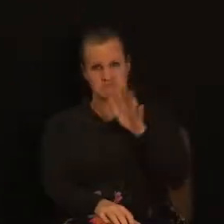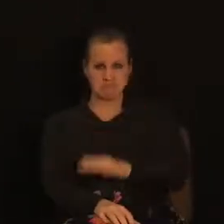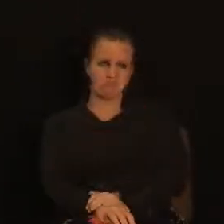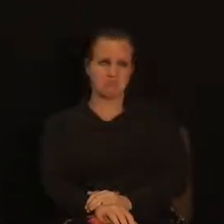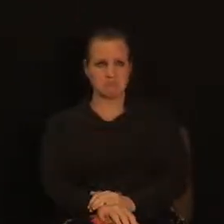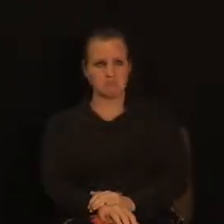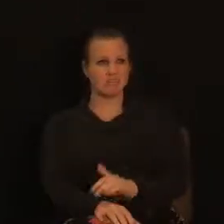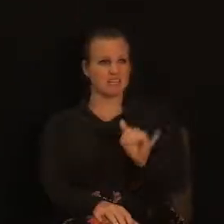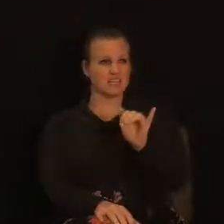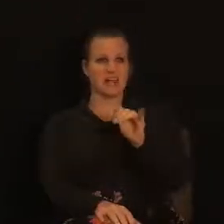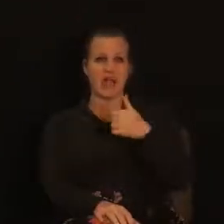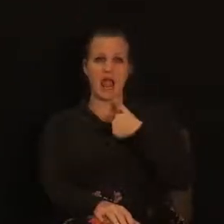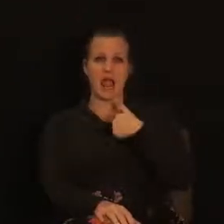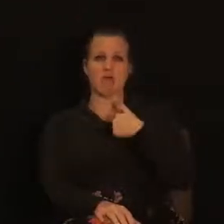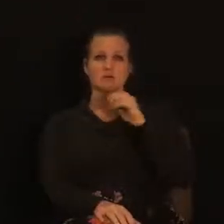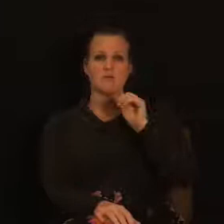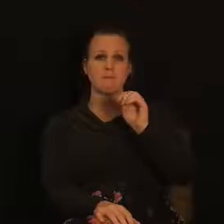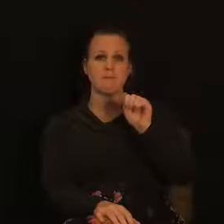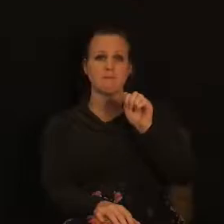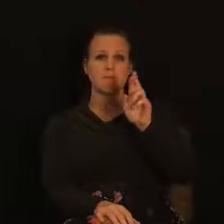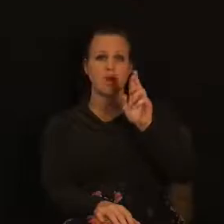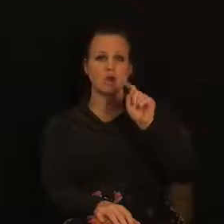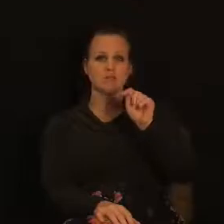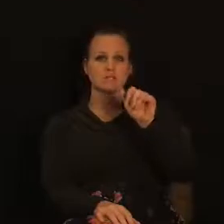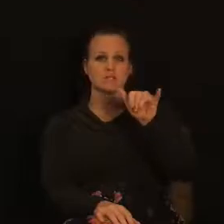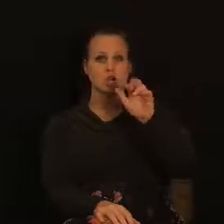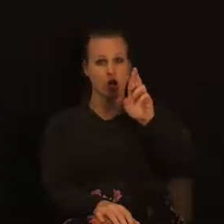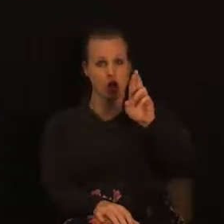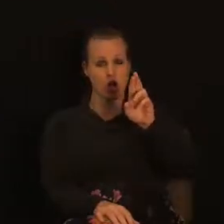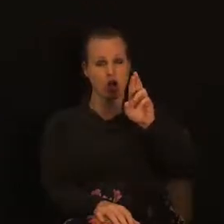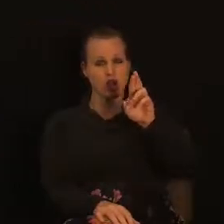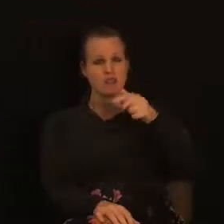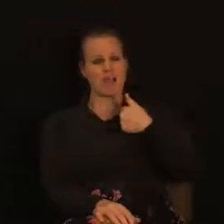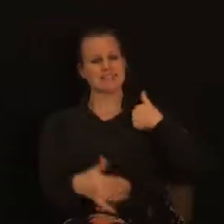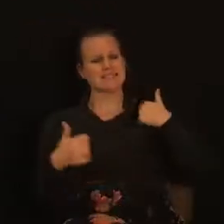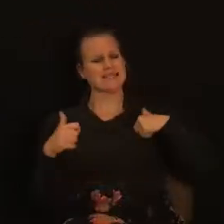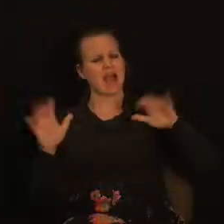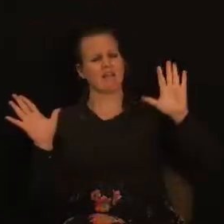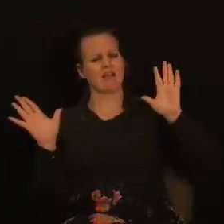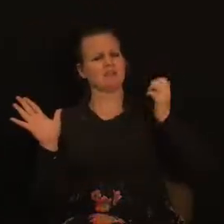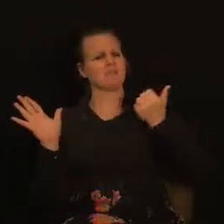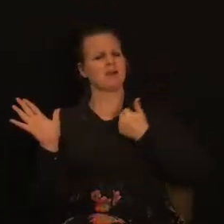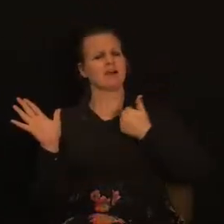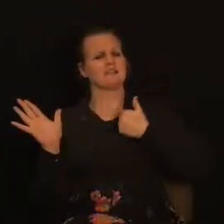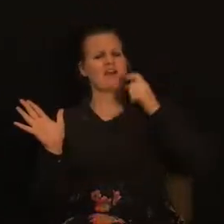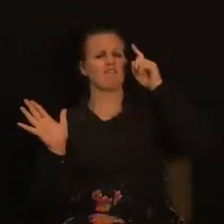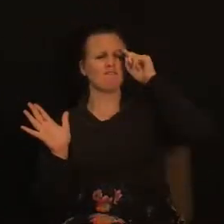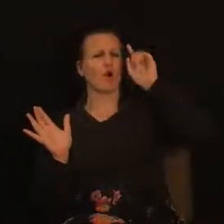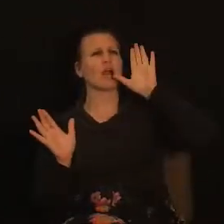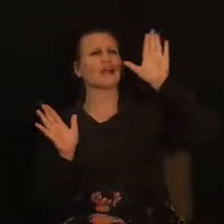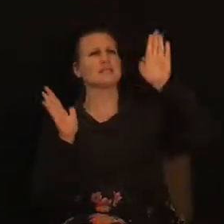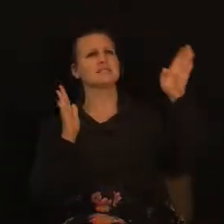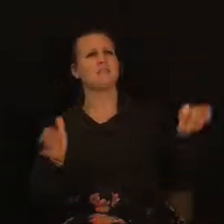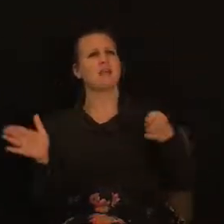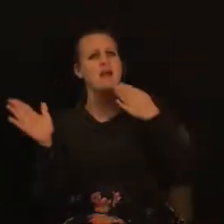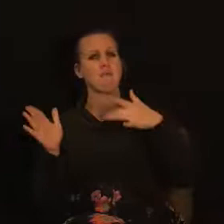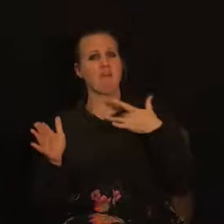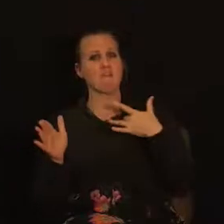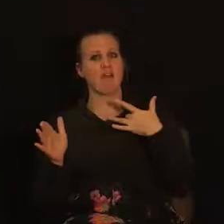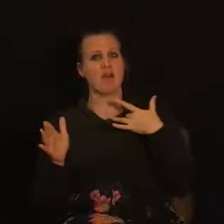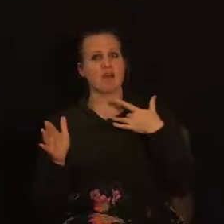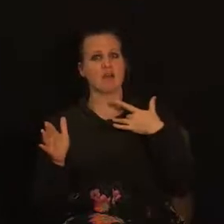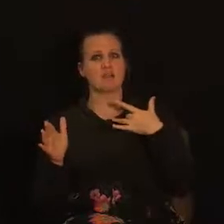it was like I was a martyr. You know, I mean, it's ridiculous when I look back now, but it felt so terrifying to